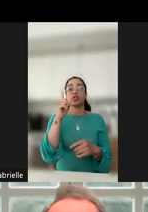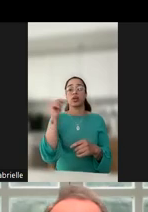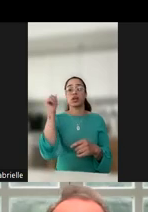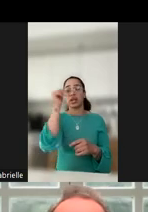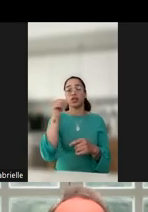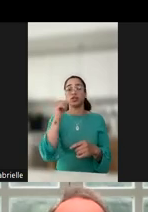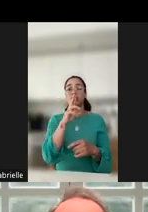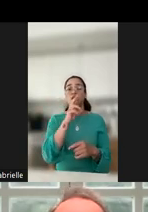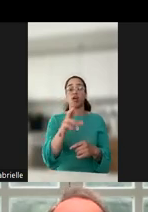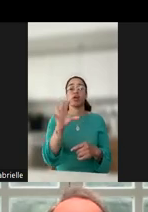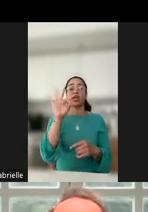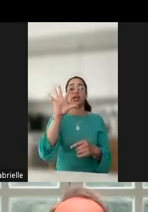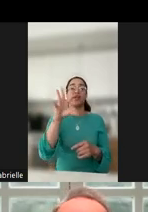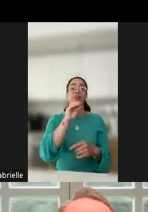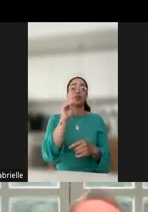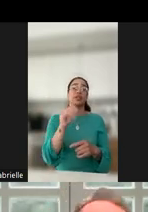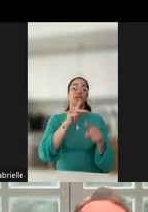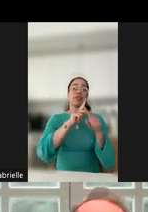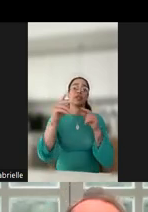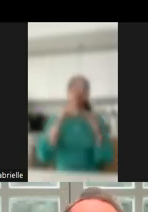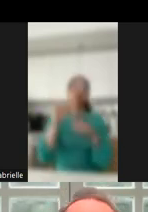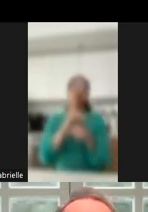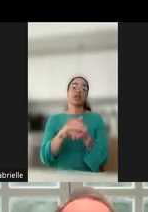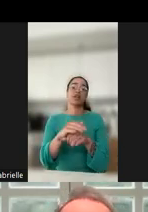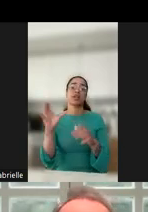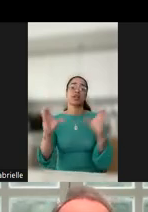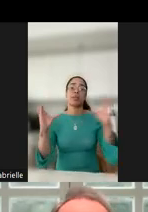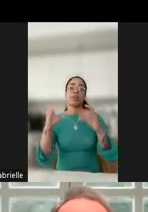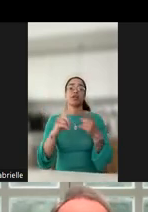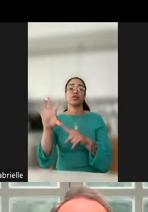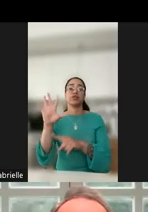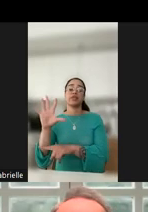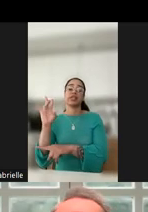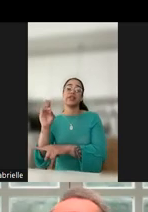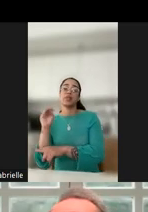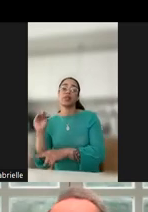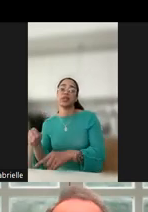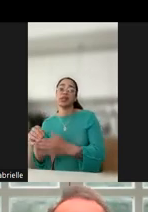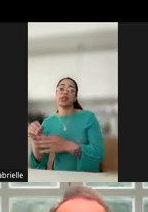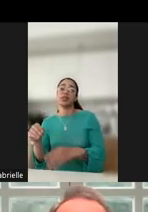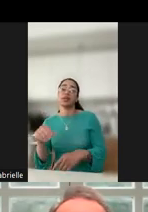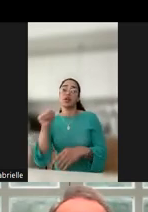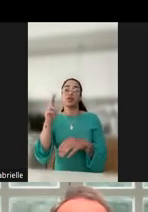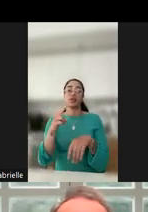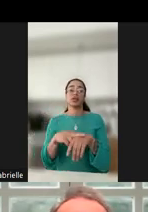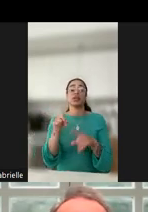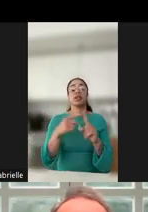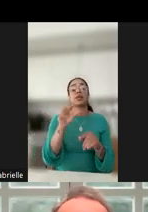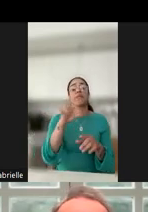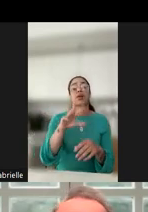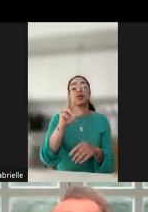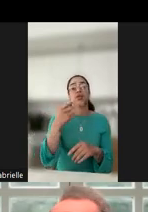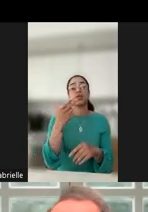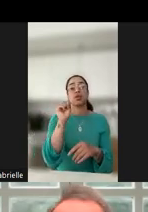proficient in English, compared with 57% foreign-born Asians. And then about a third Asians speak